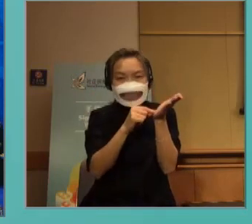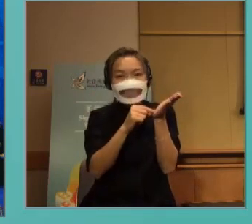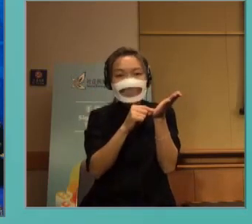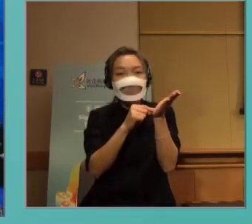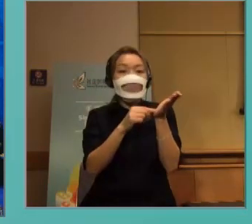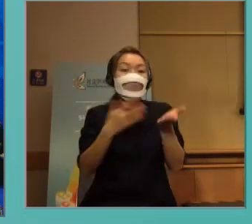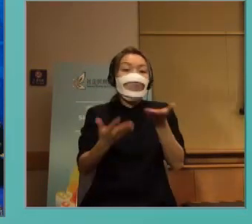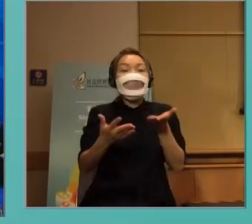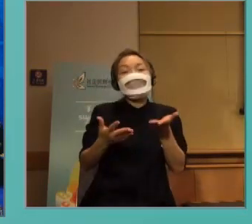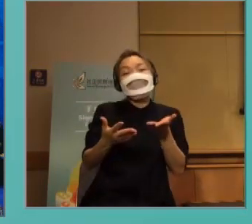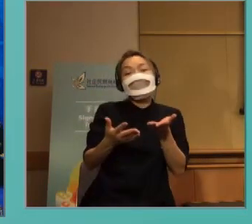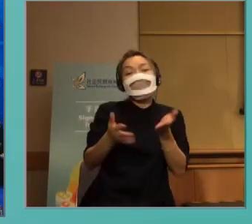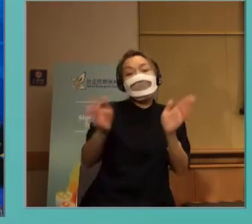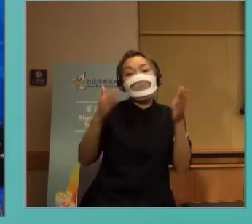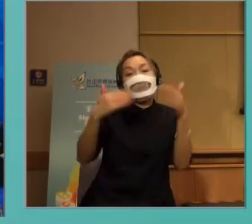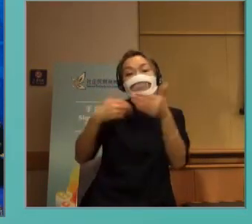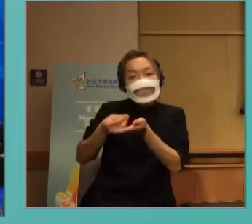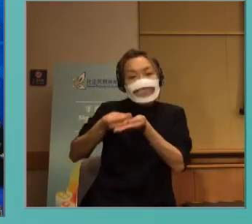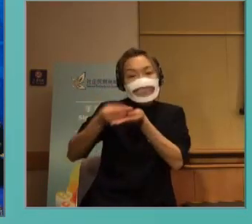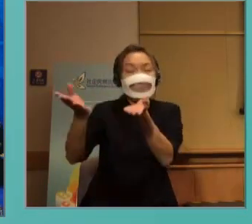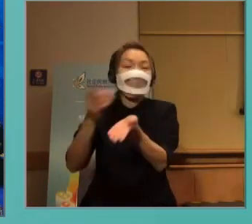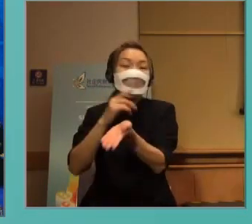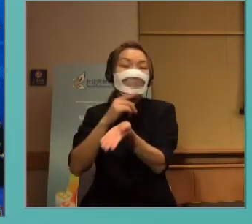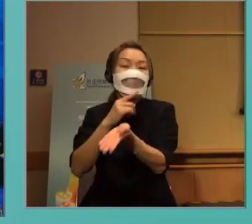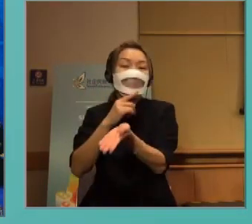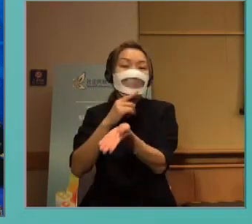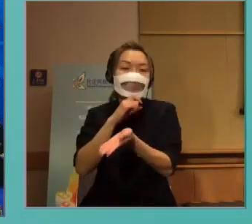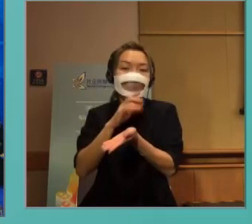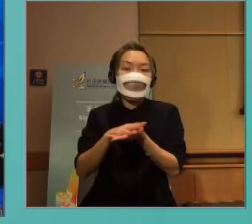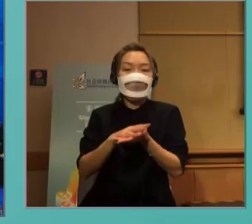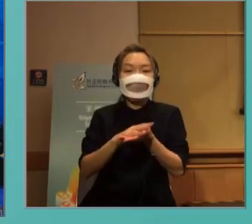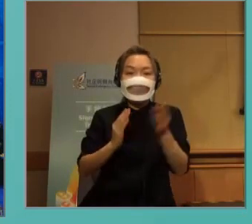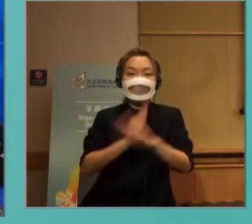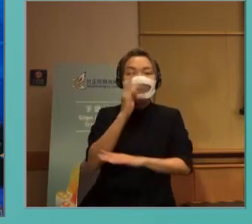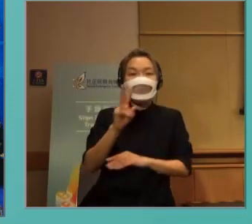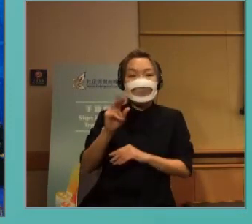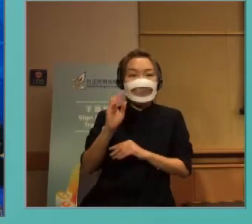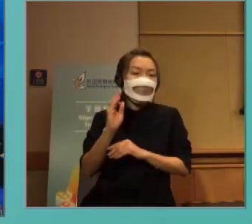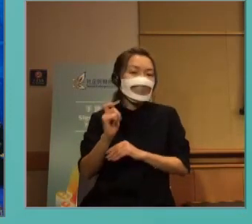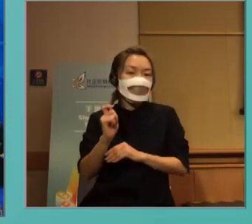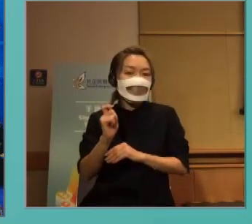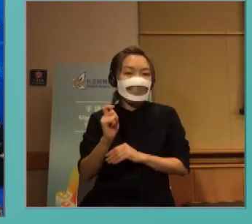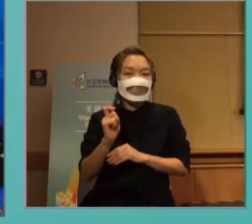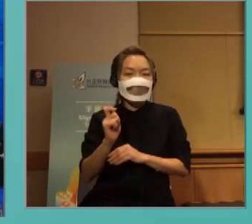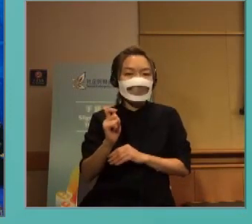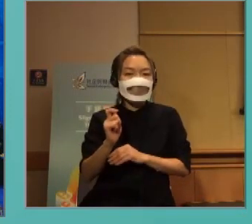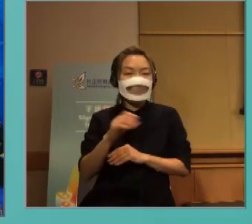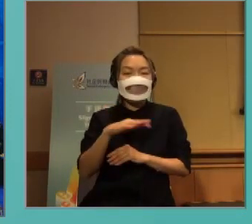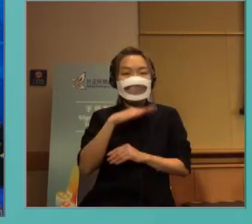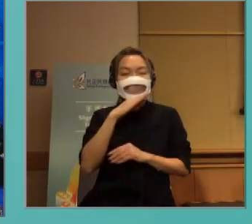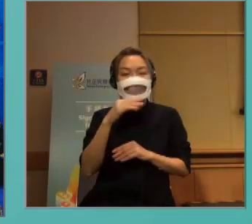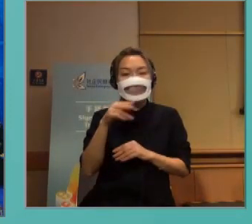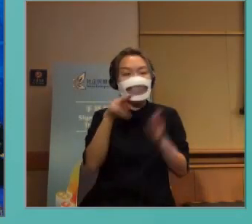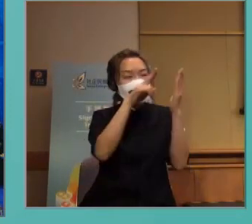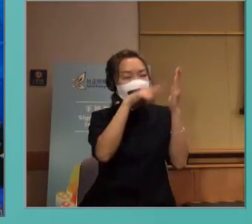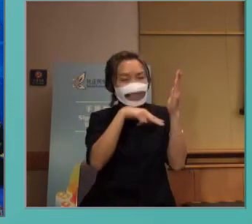that is beyond this NFT prize from Joshua. So it will be shown on the screen in a moment. So I think with that